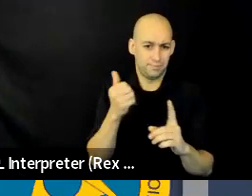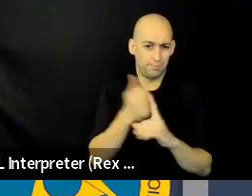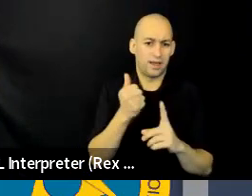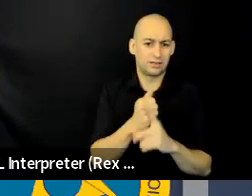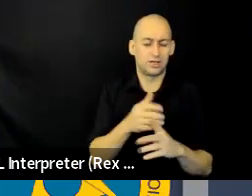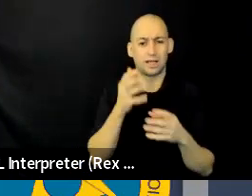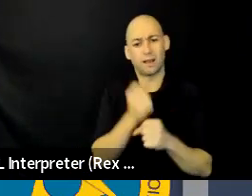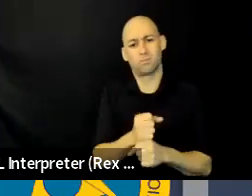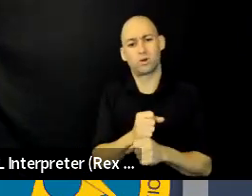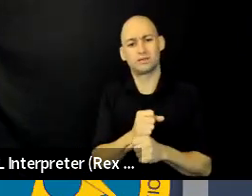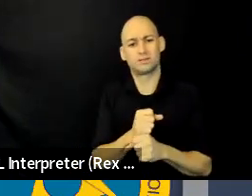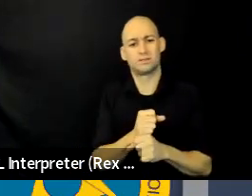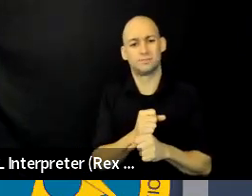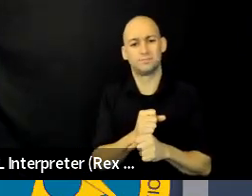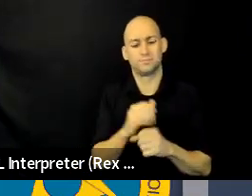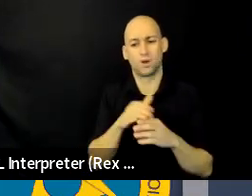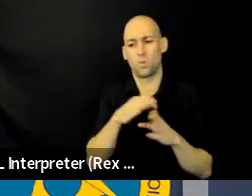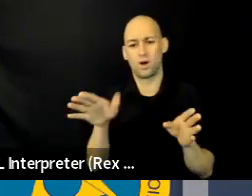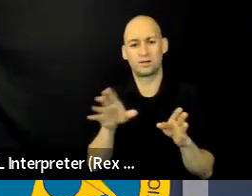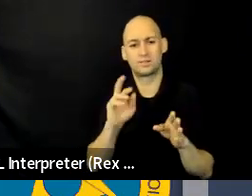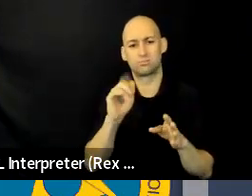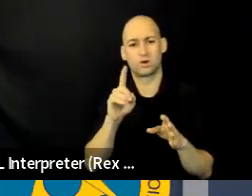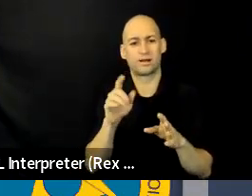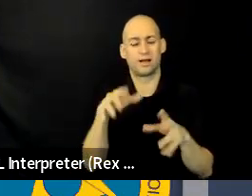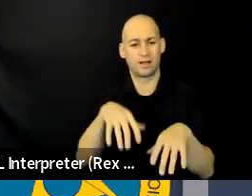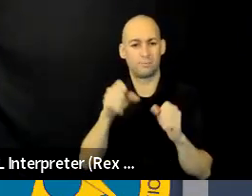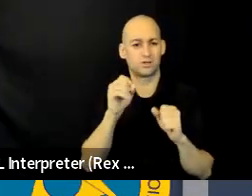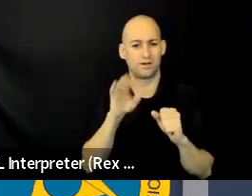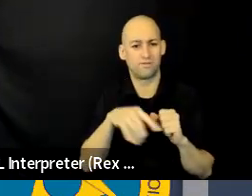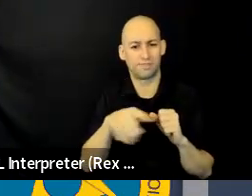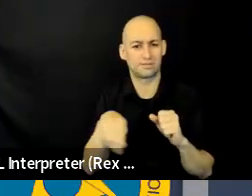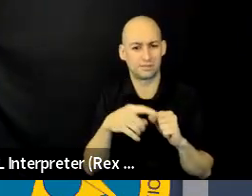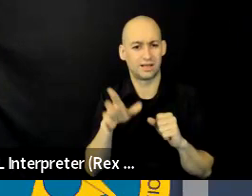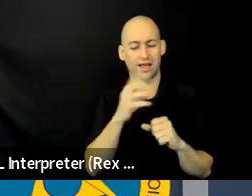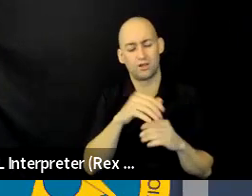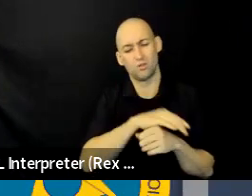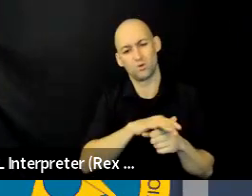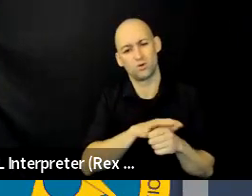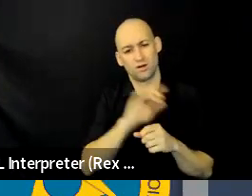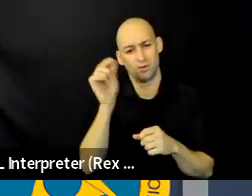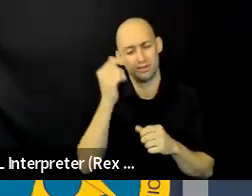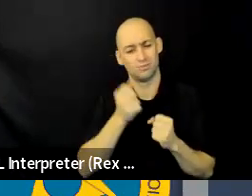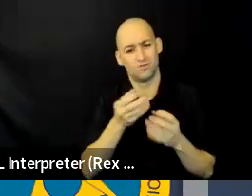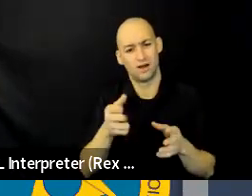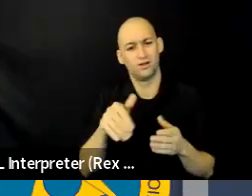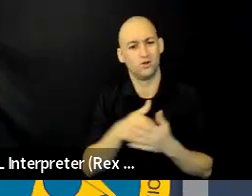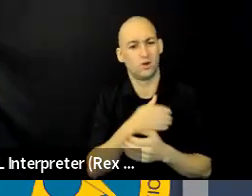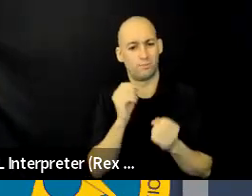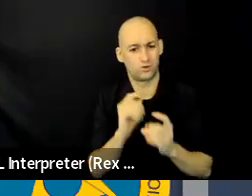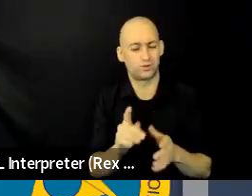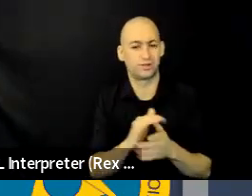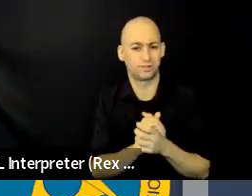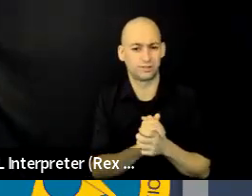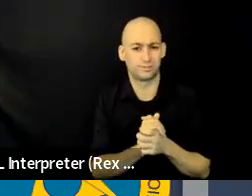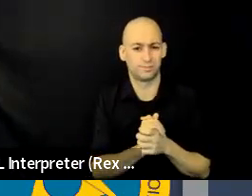widespread adoption of car alternative transportation in cooperation with local governments to provide new opportunities for our constituents